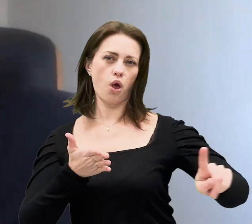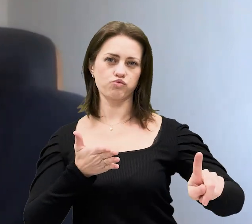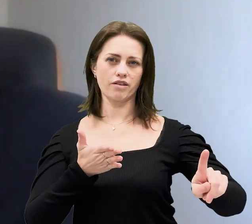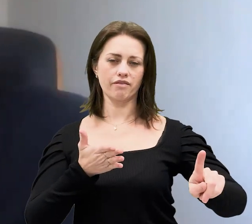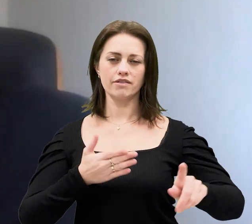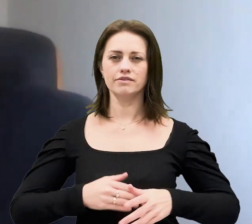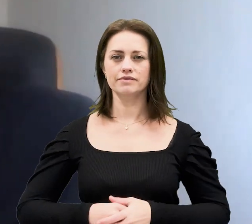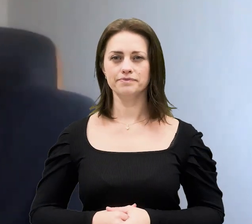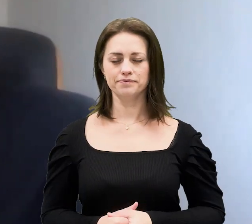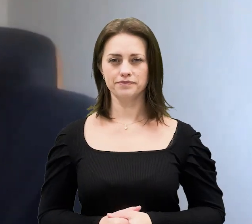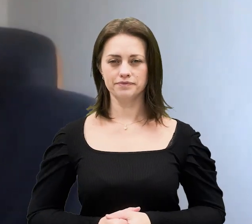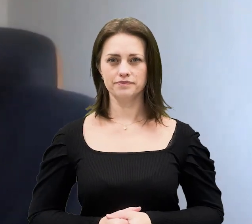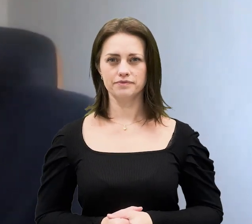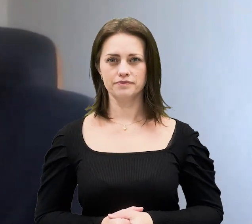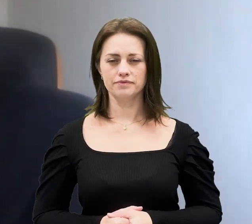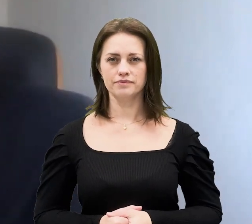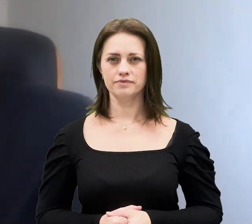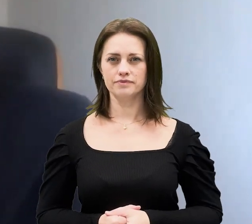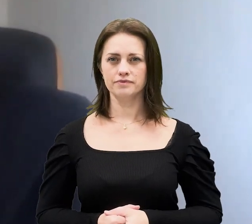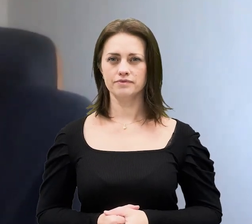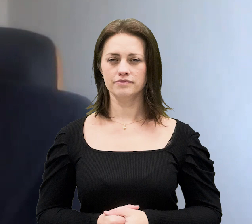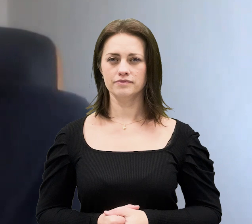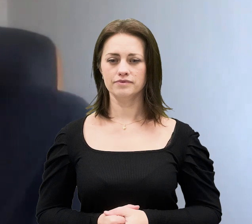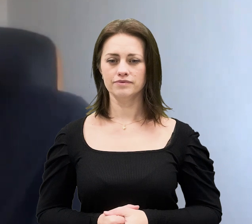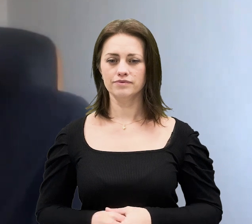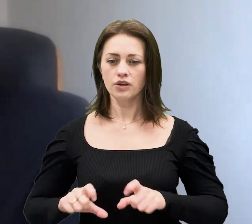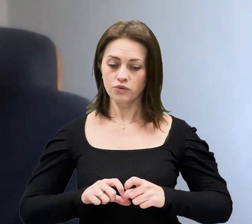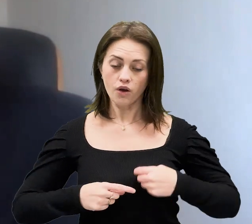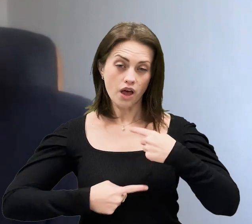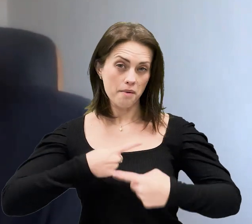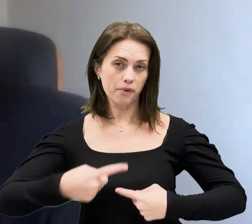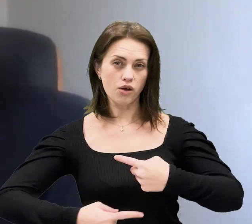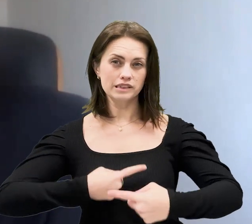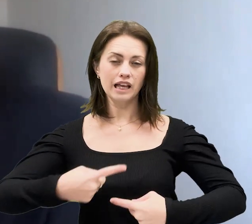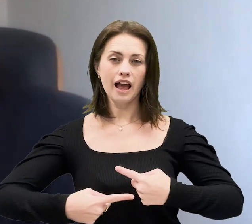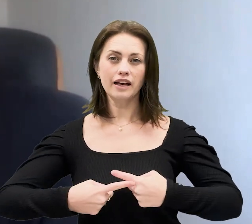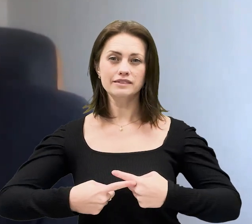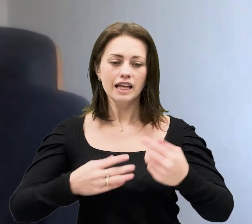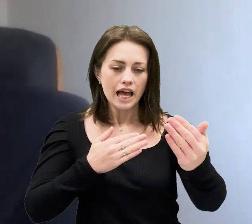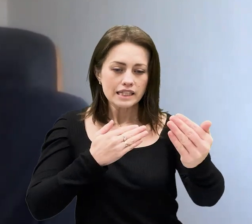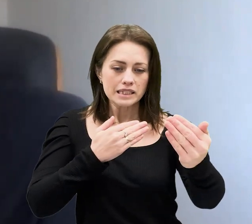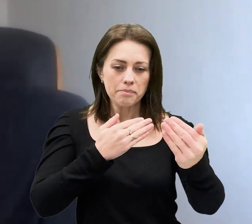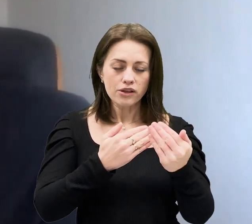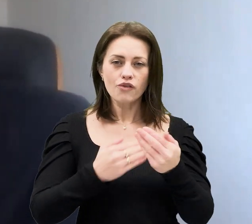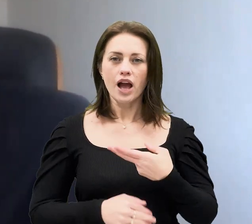and then through that process bringing the privileged and the marginalized